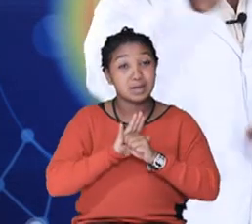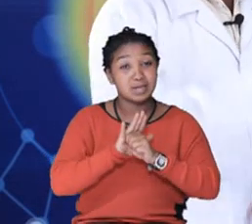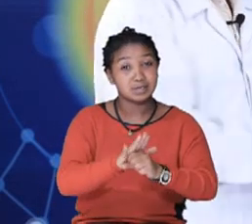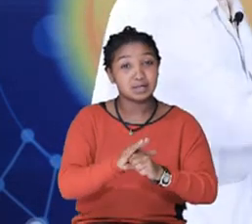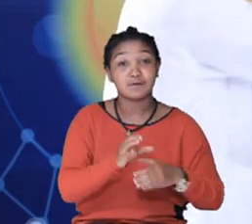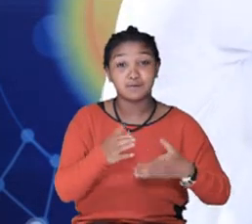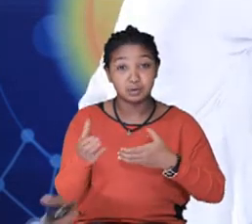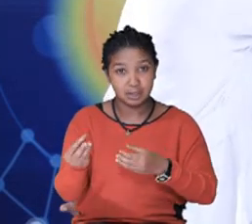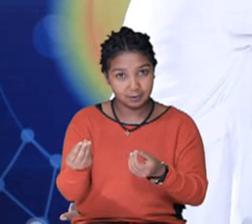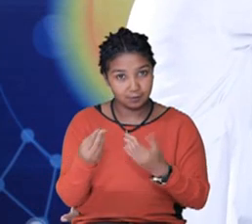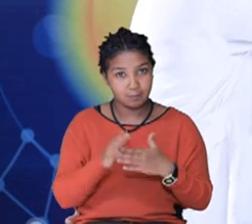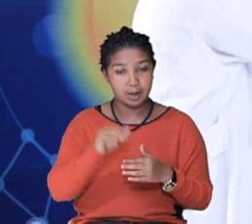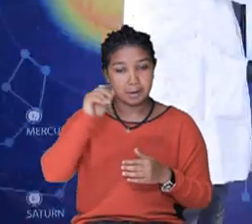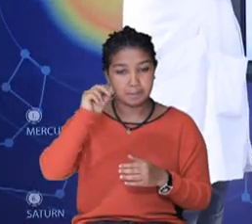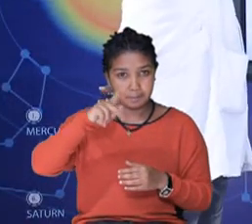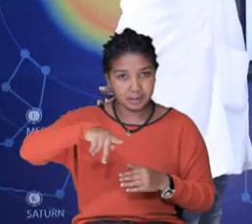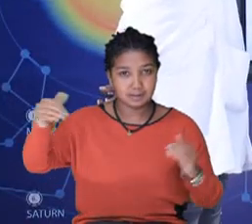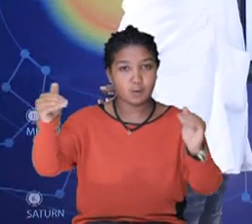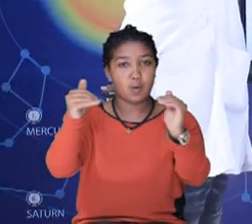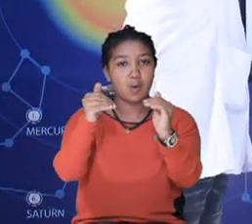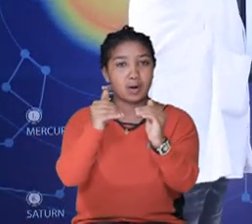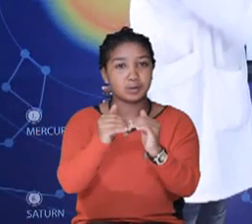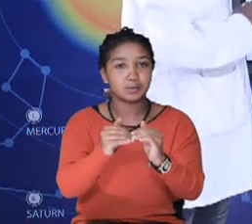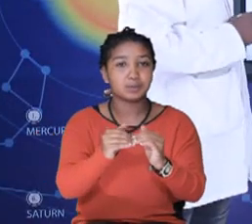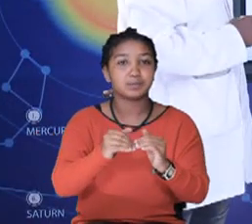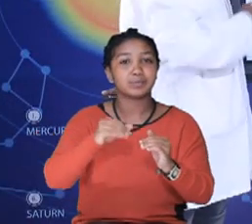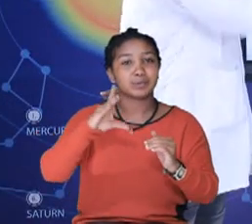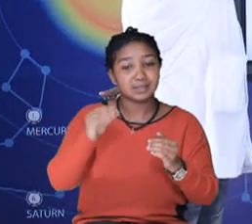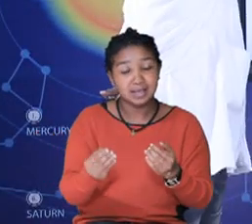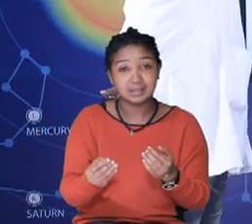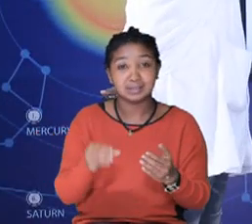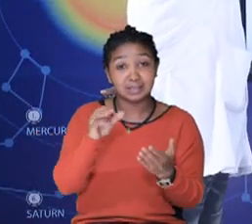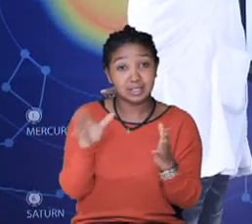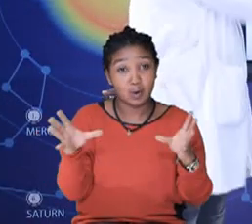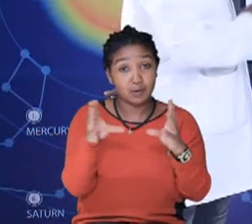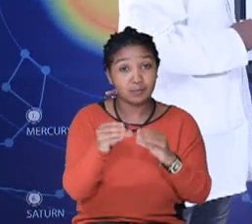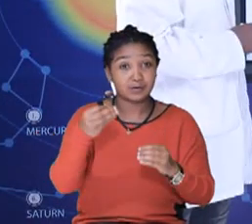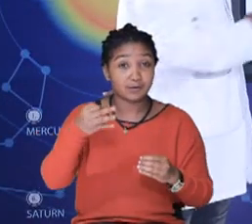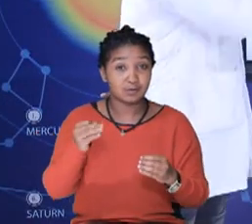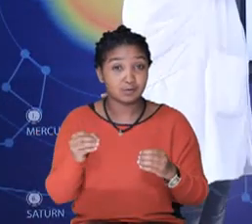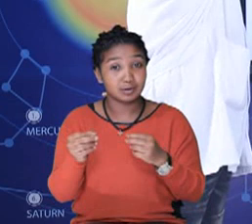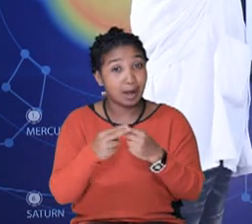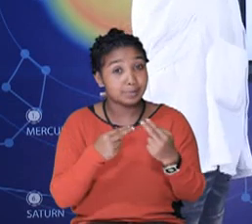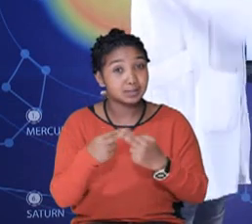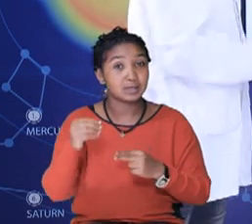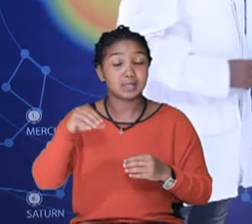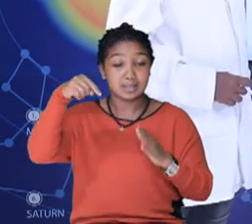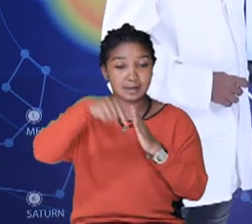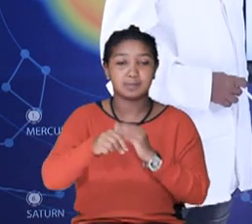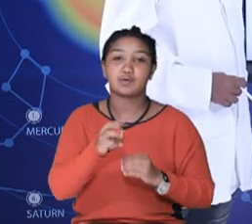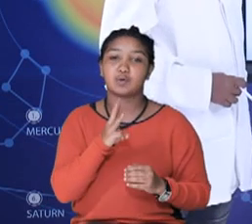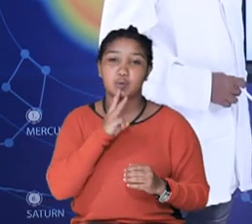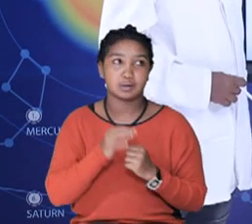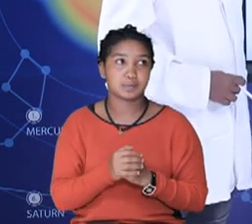fluid is given by P is equals to density of the fluid times gravitational acceleration times the depth of the